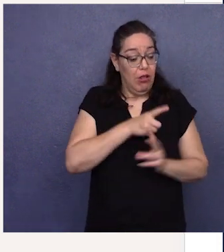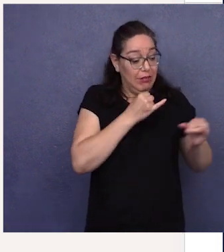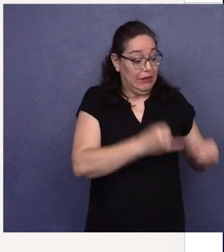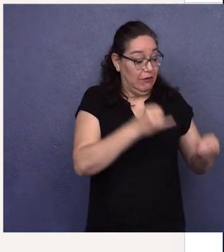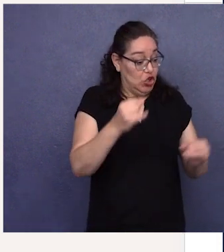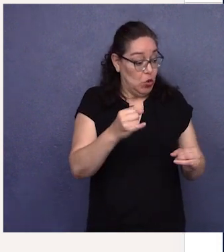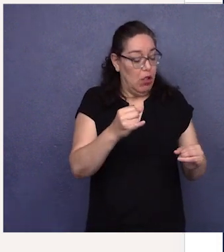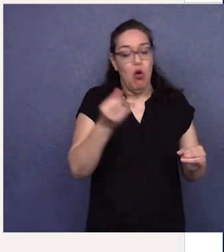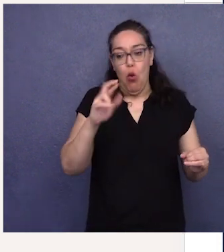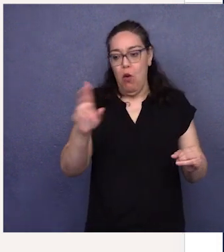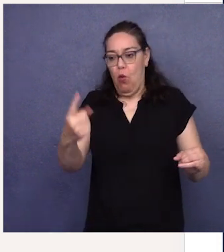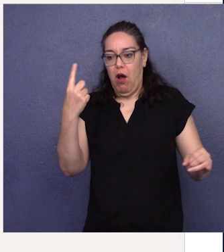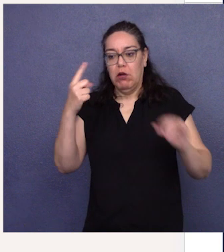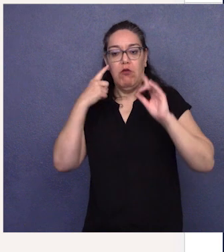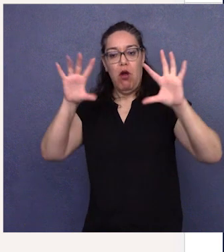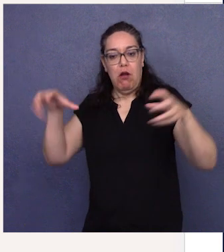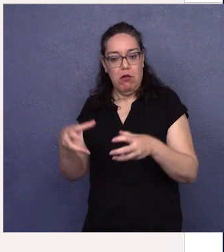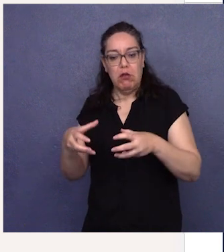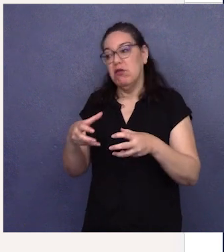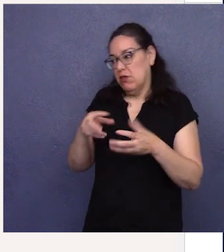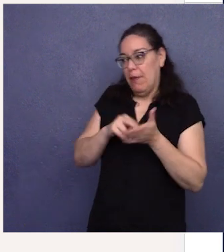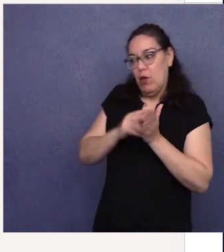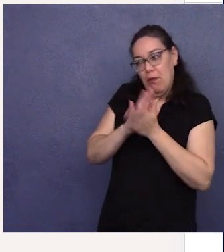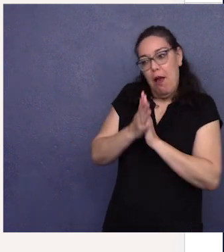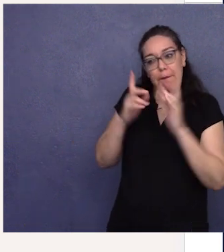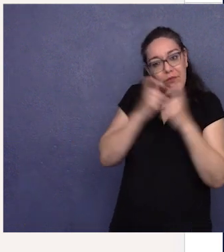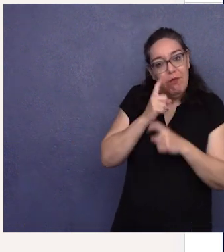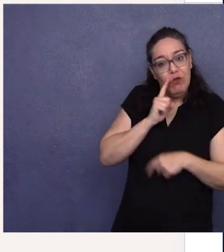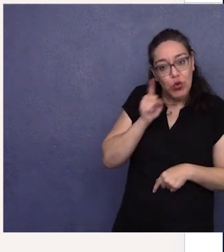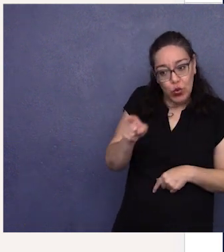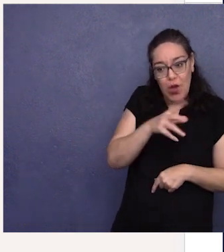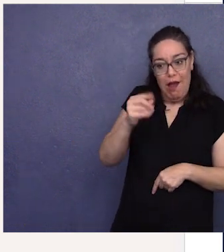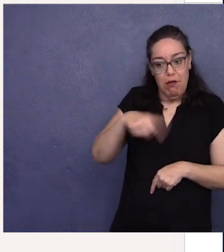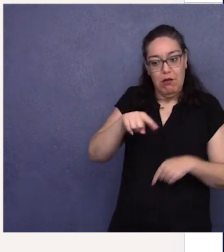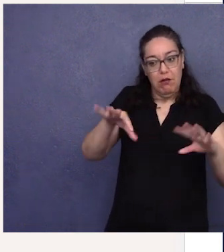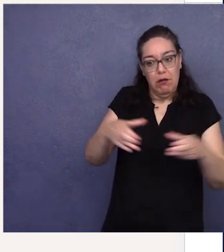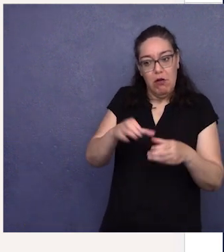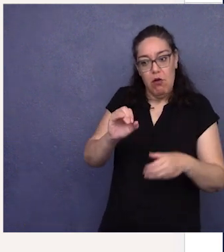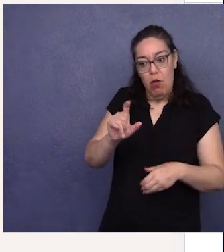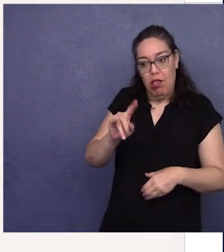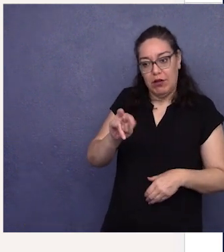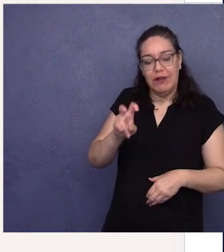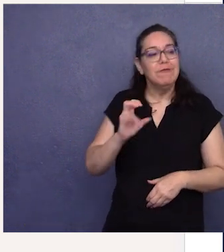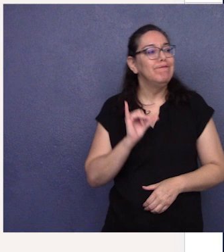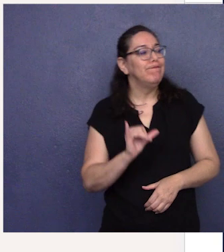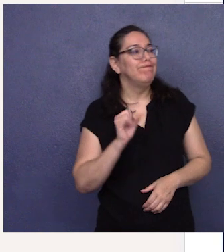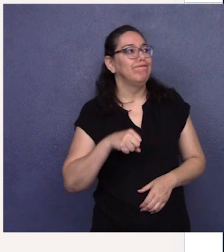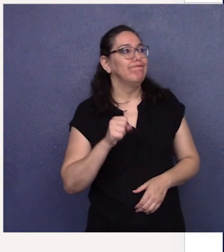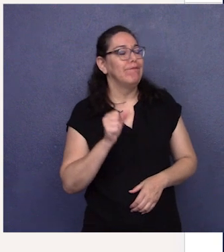So it's going to complicate things for you and the collective. Yeah. Okay. Yeah, I will. Okay, I